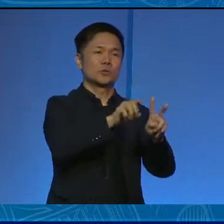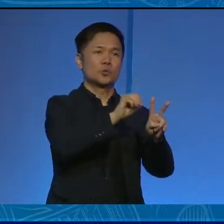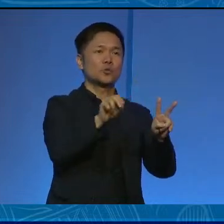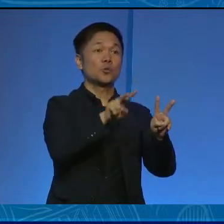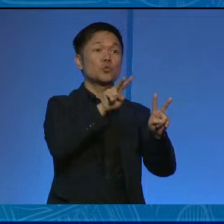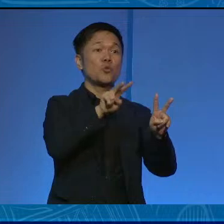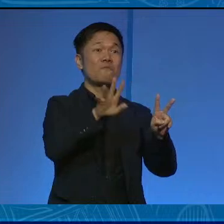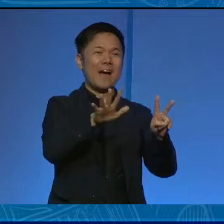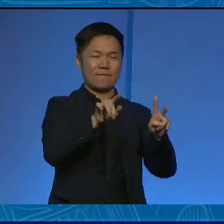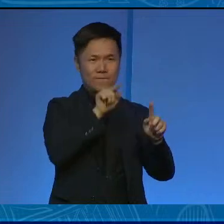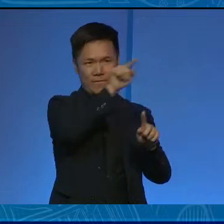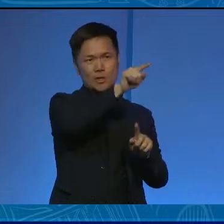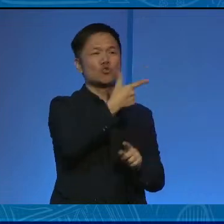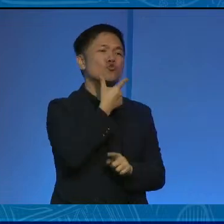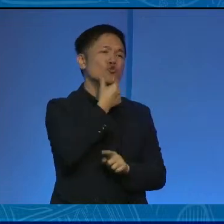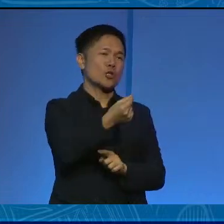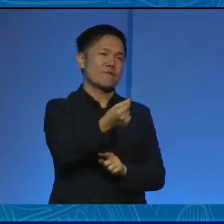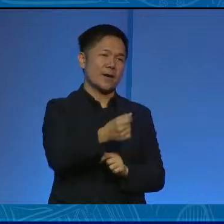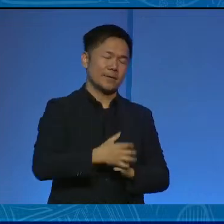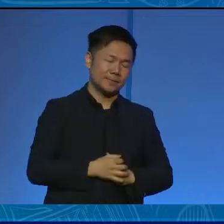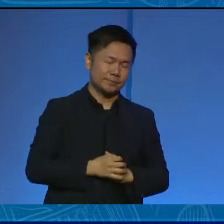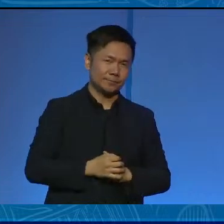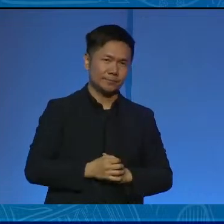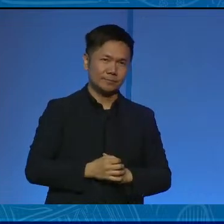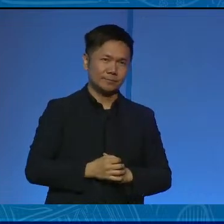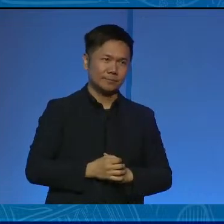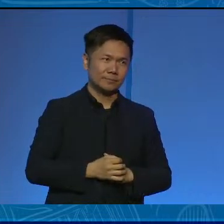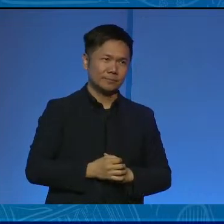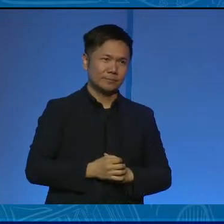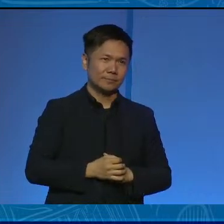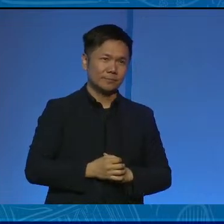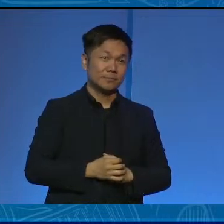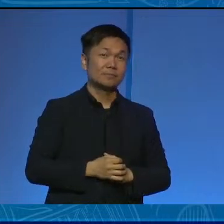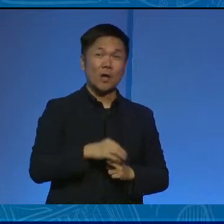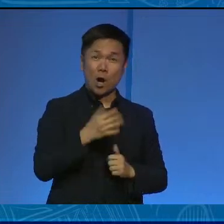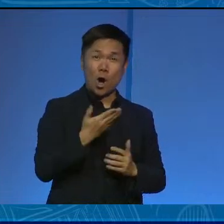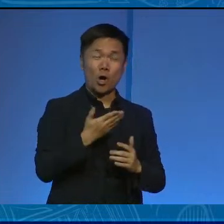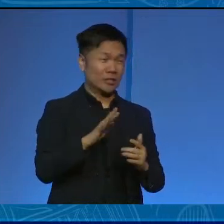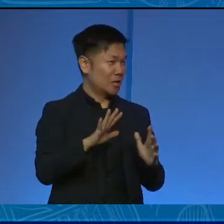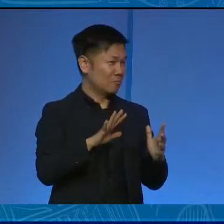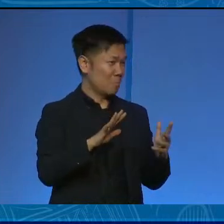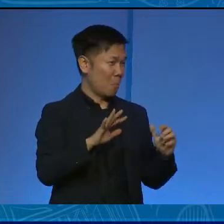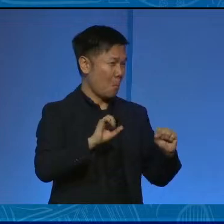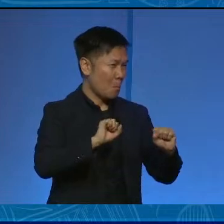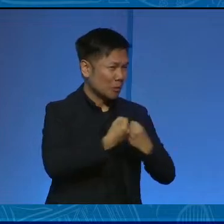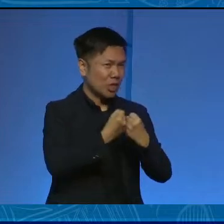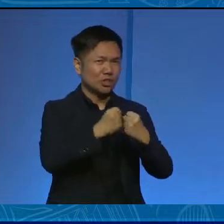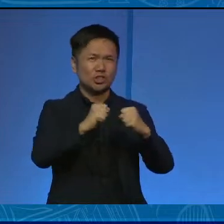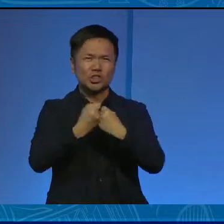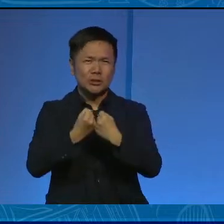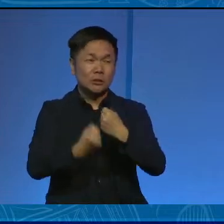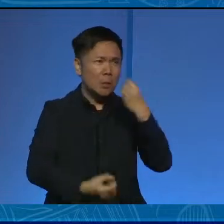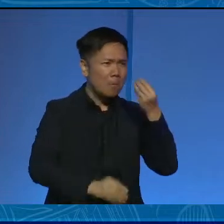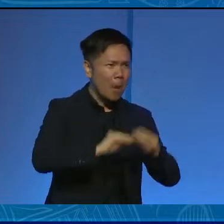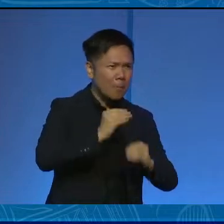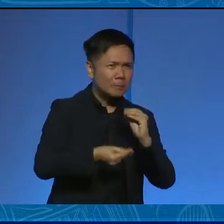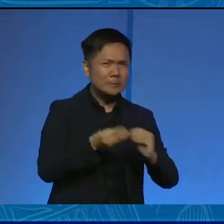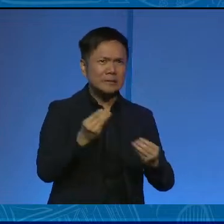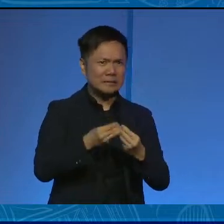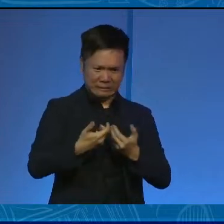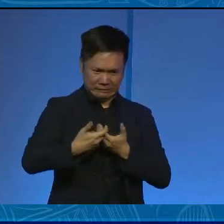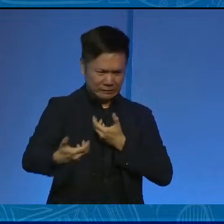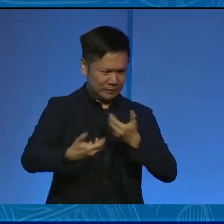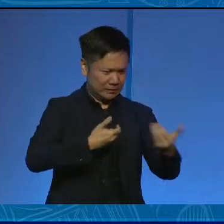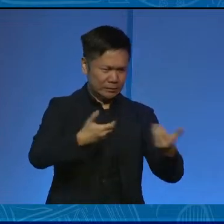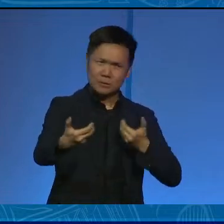in Geneva. The challenges we face are interconnected, and the solutions we develop must be